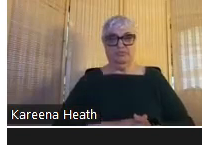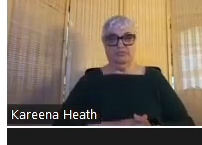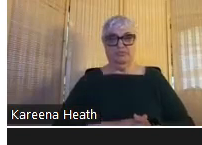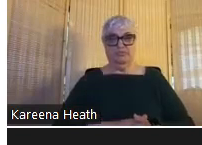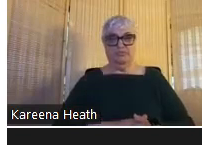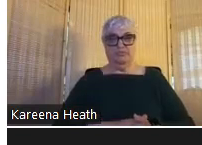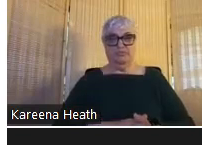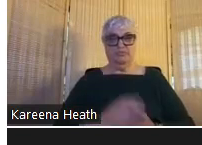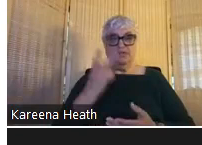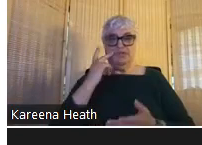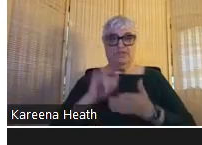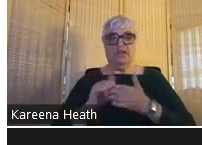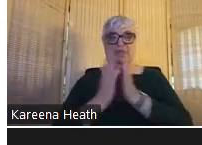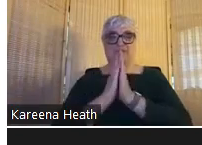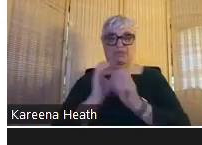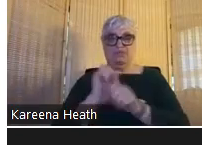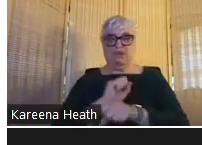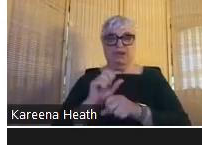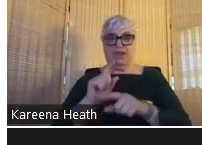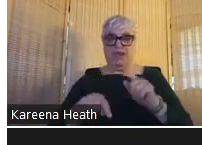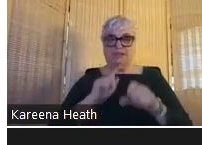Okay, we'll see if that request worked. No guarantees.